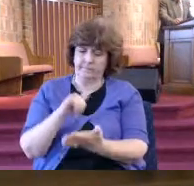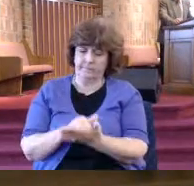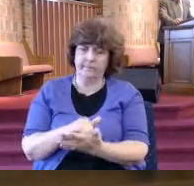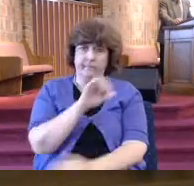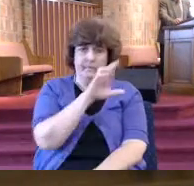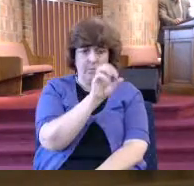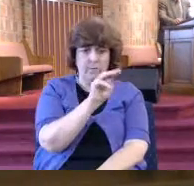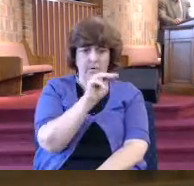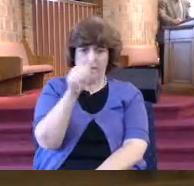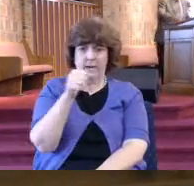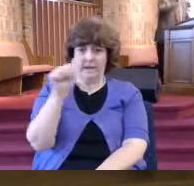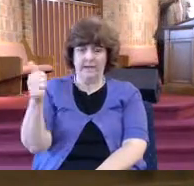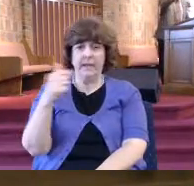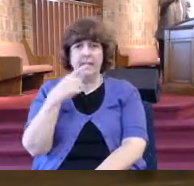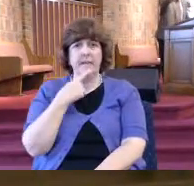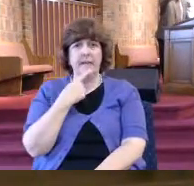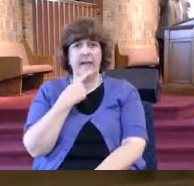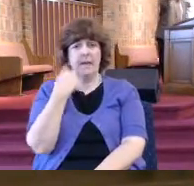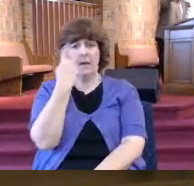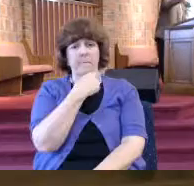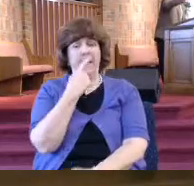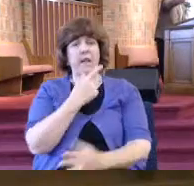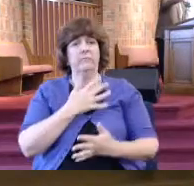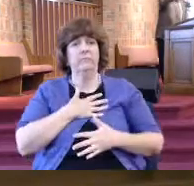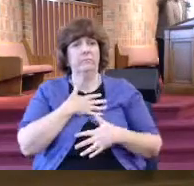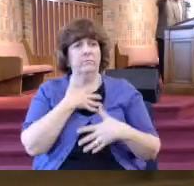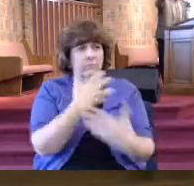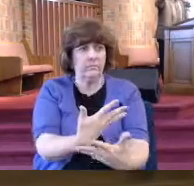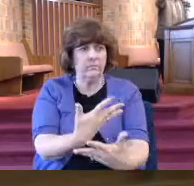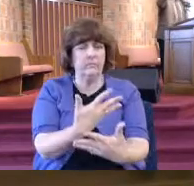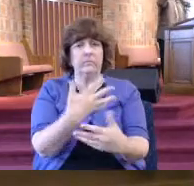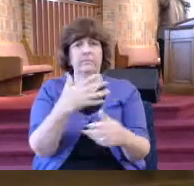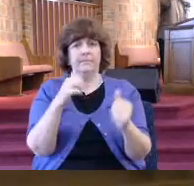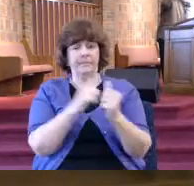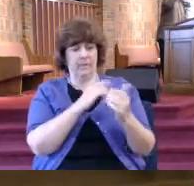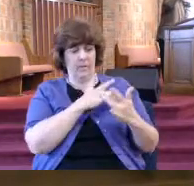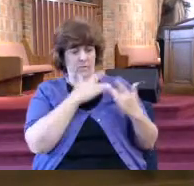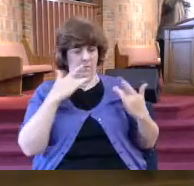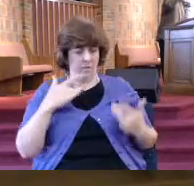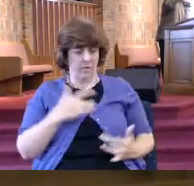mouth confession is made, with the heart one believeth unto